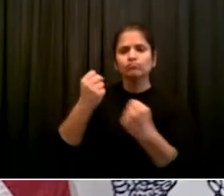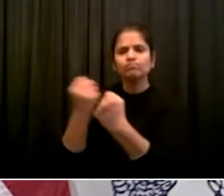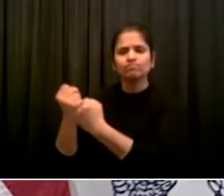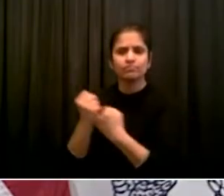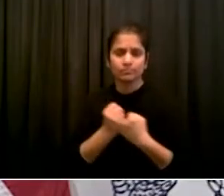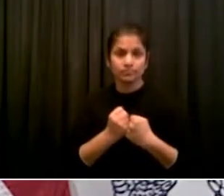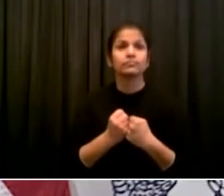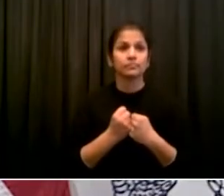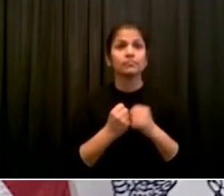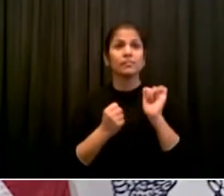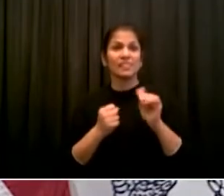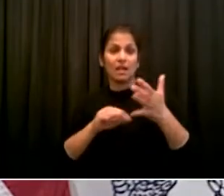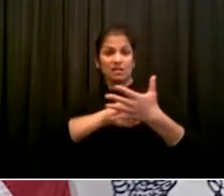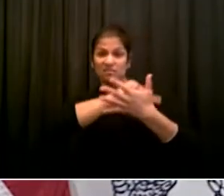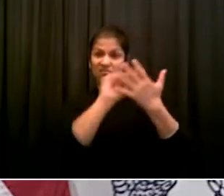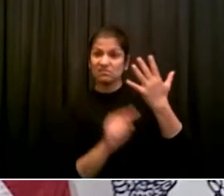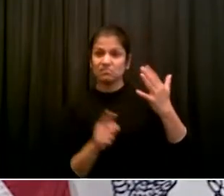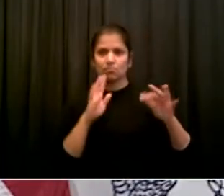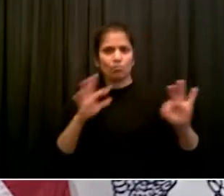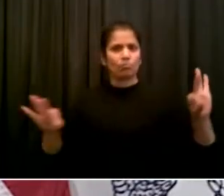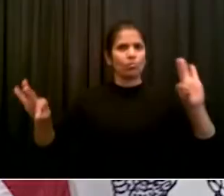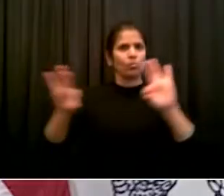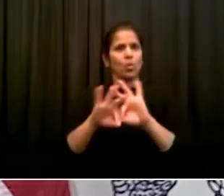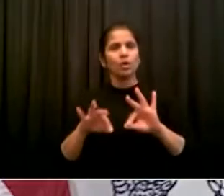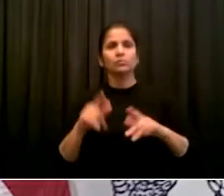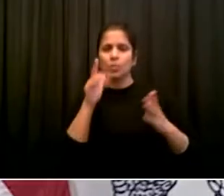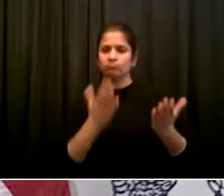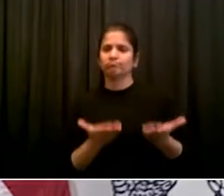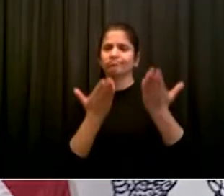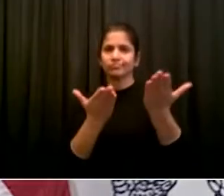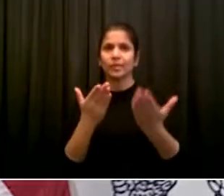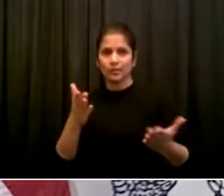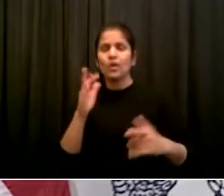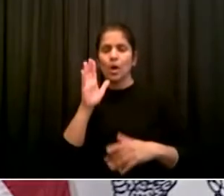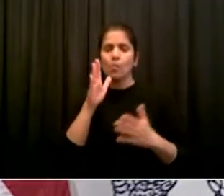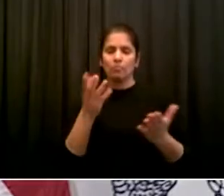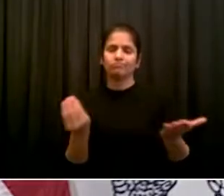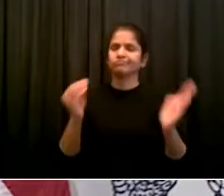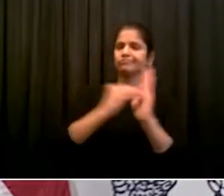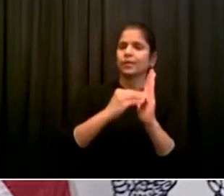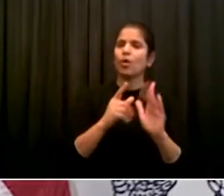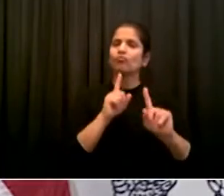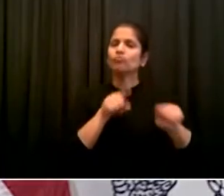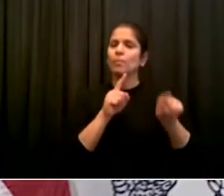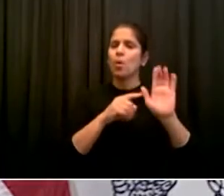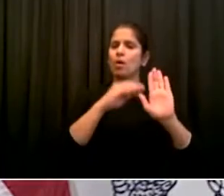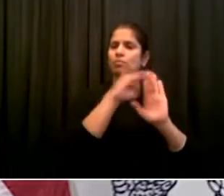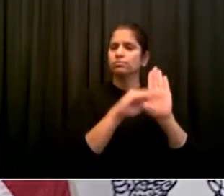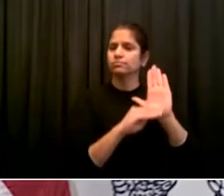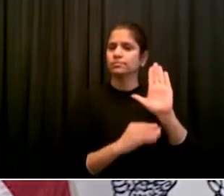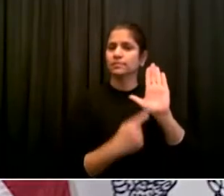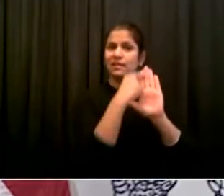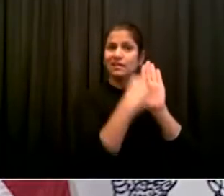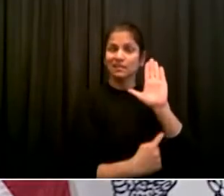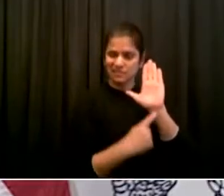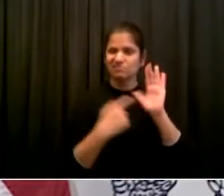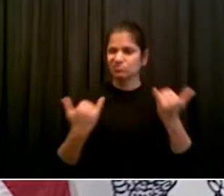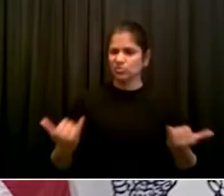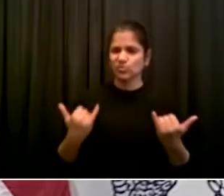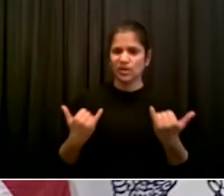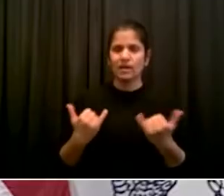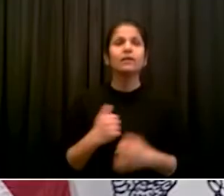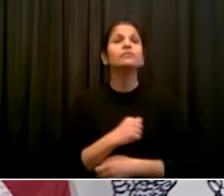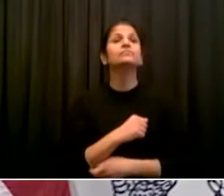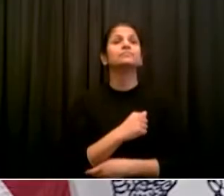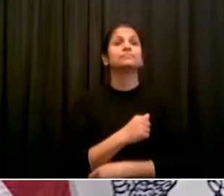in this report, which is obviously available publicly today. Number 1, we're deepening our early intervention